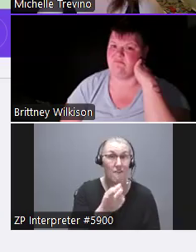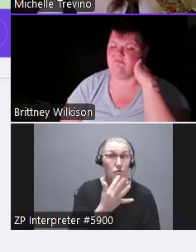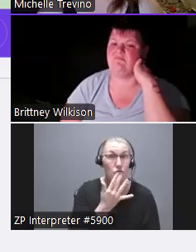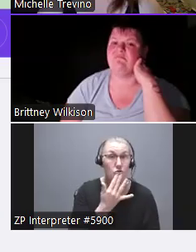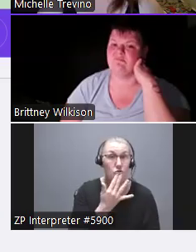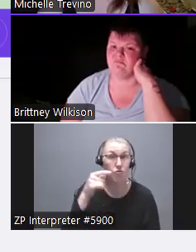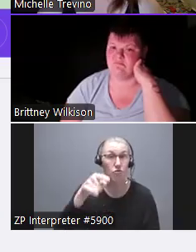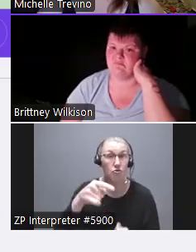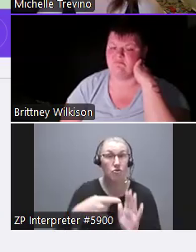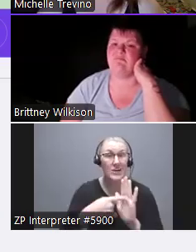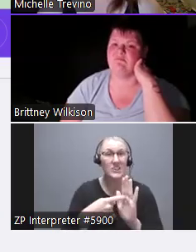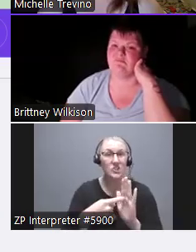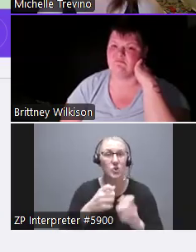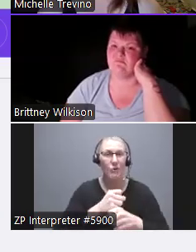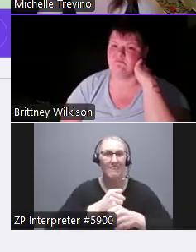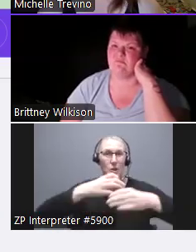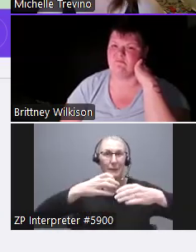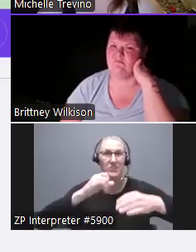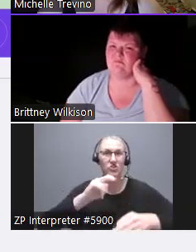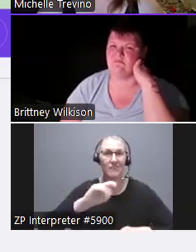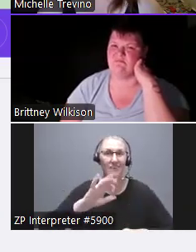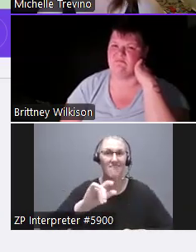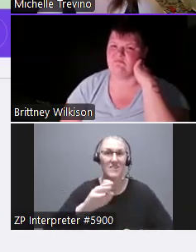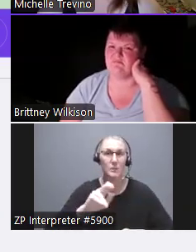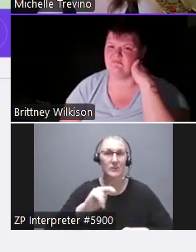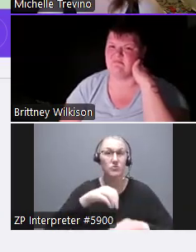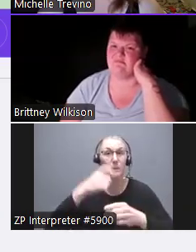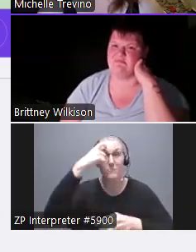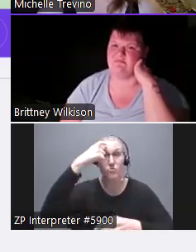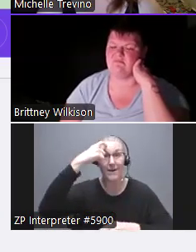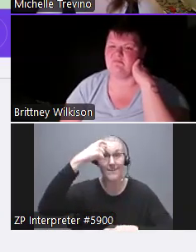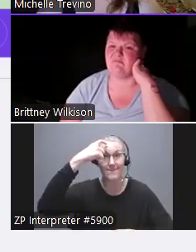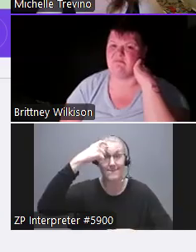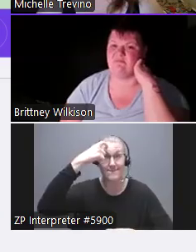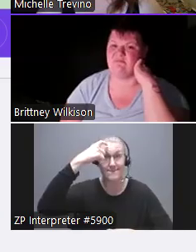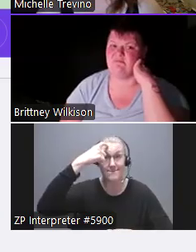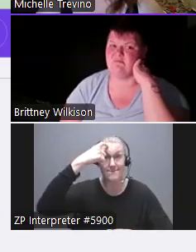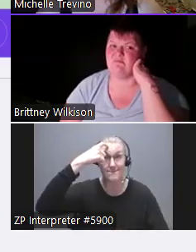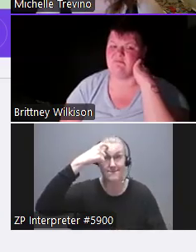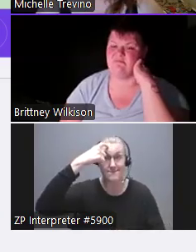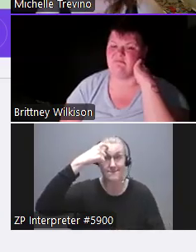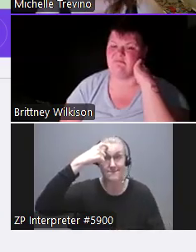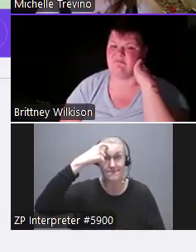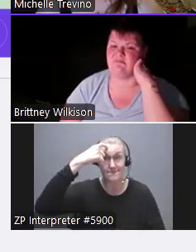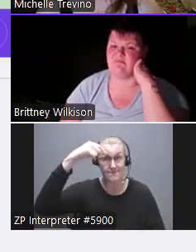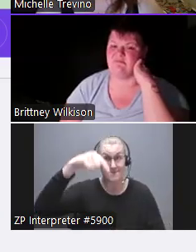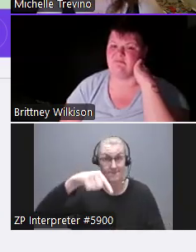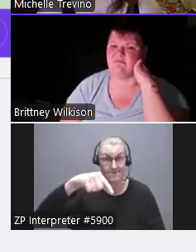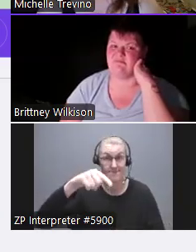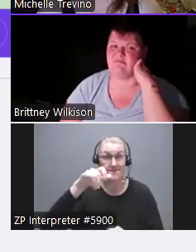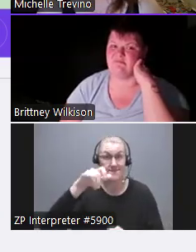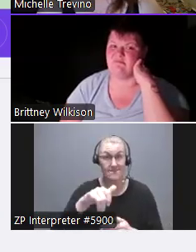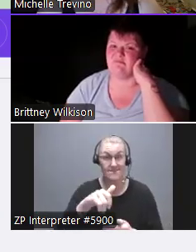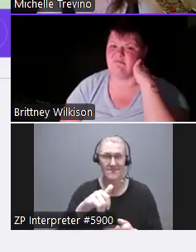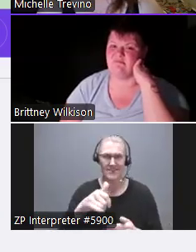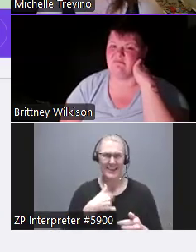the inflammation in her brain. Okay. This kind of messes with me a little